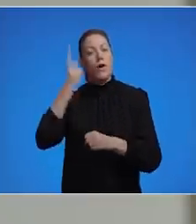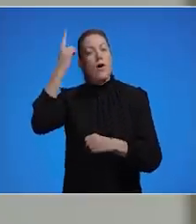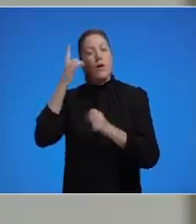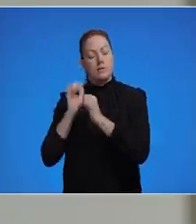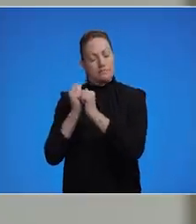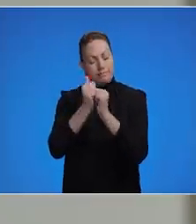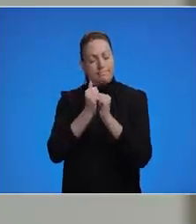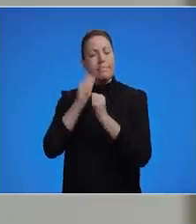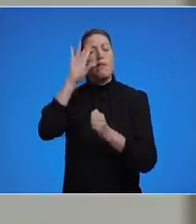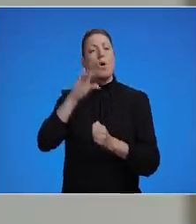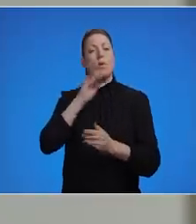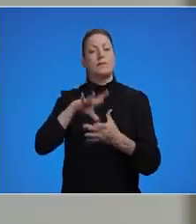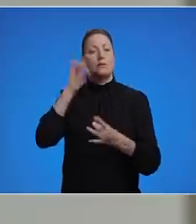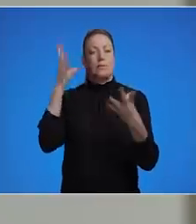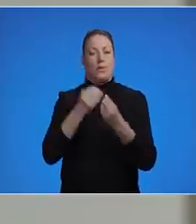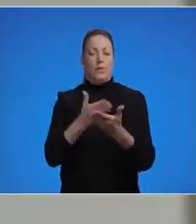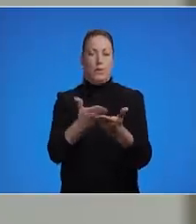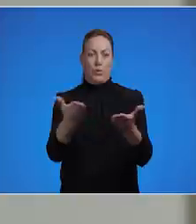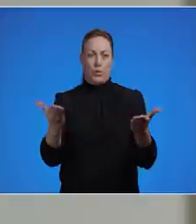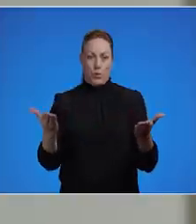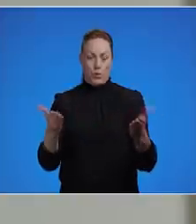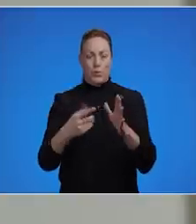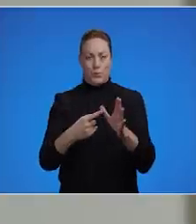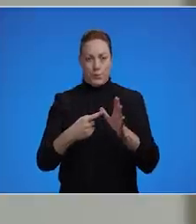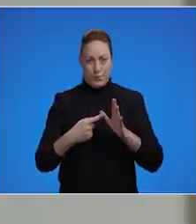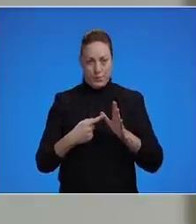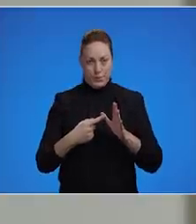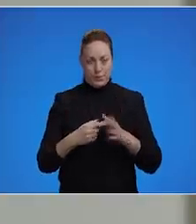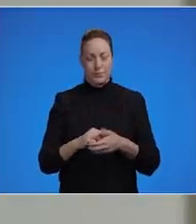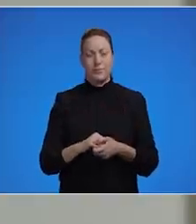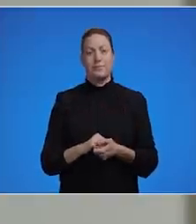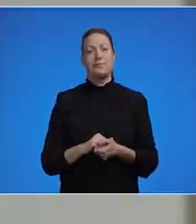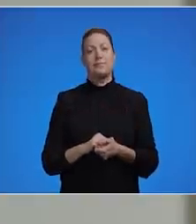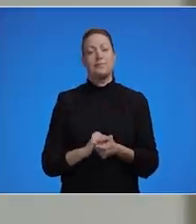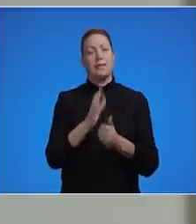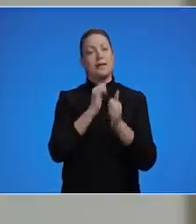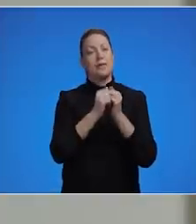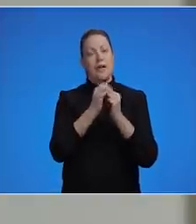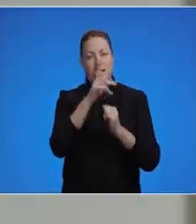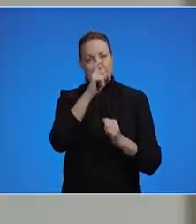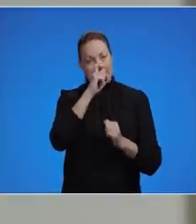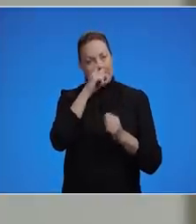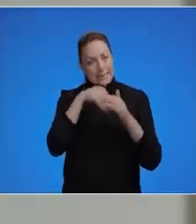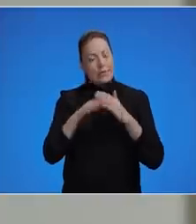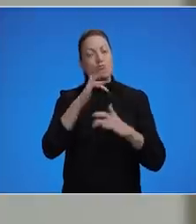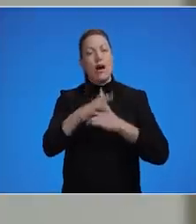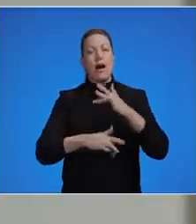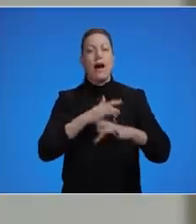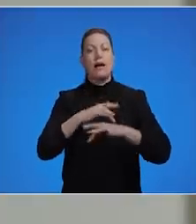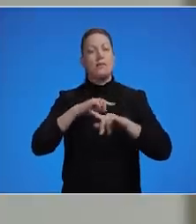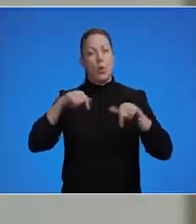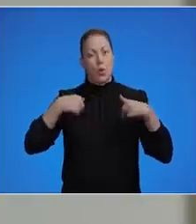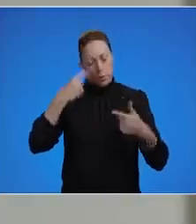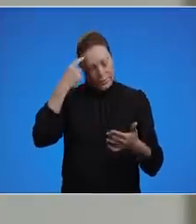of the Holy Spirit be with you all. And with your spirit. My brothers and sisters in Christ, let us